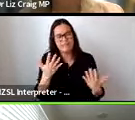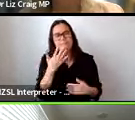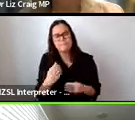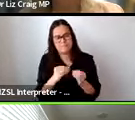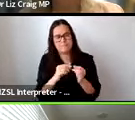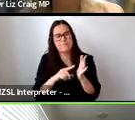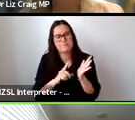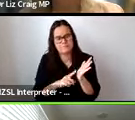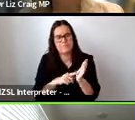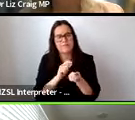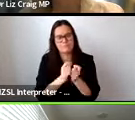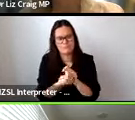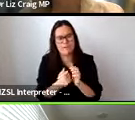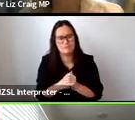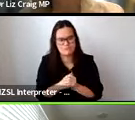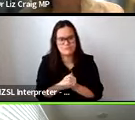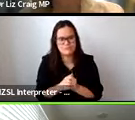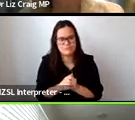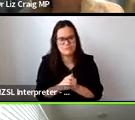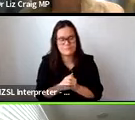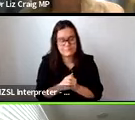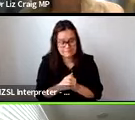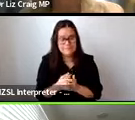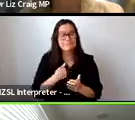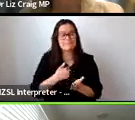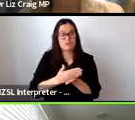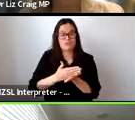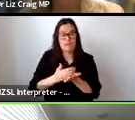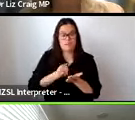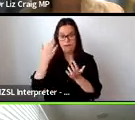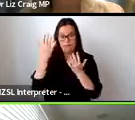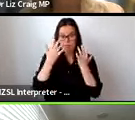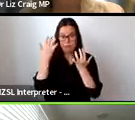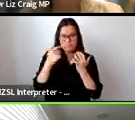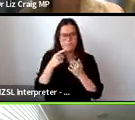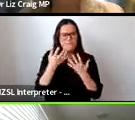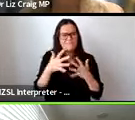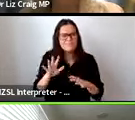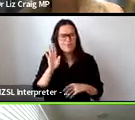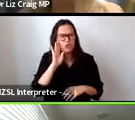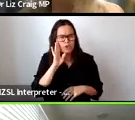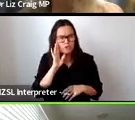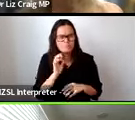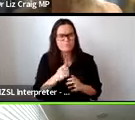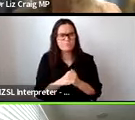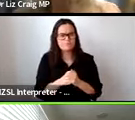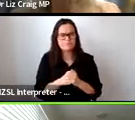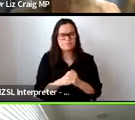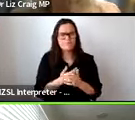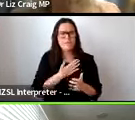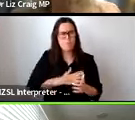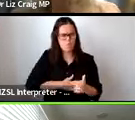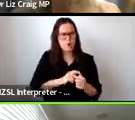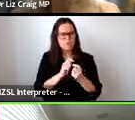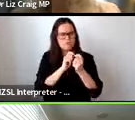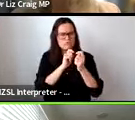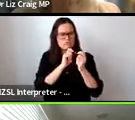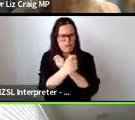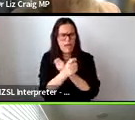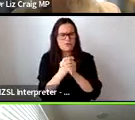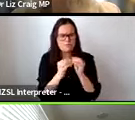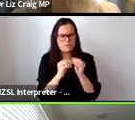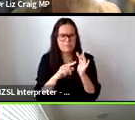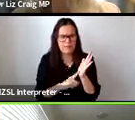quick thoughts. First, you've heard the agenda for reform. You've heard it over and over, and there